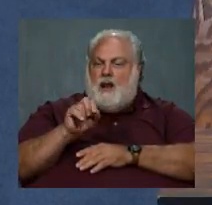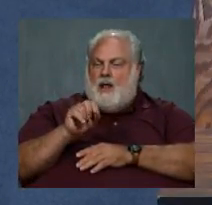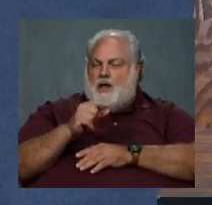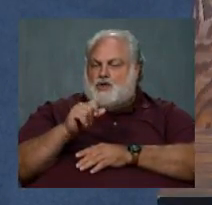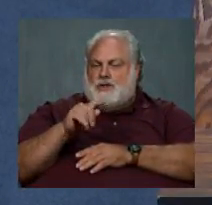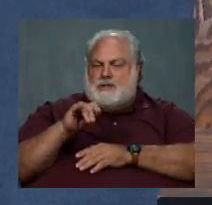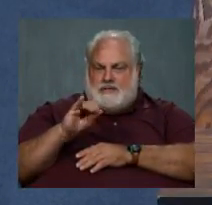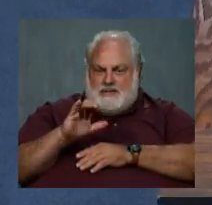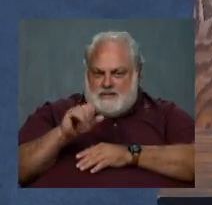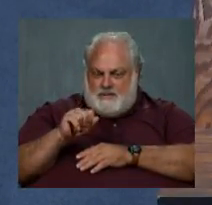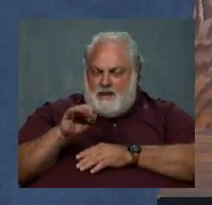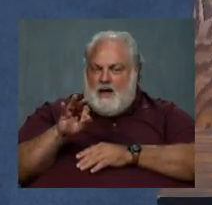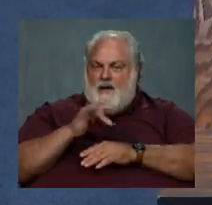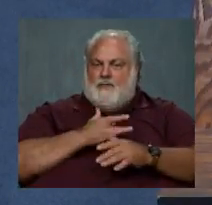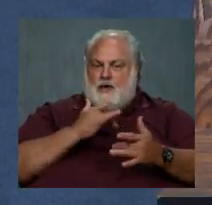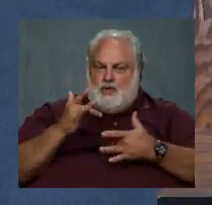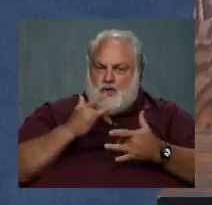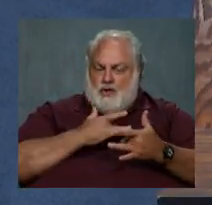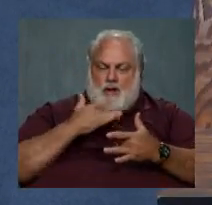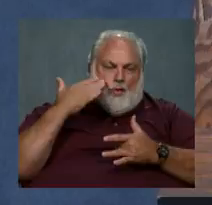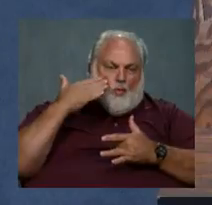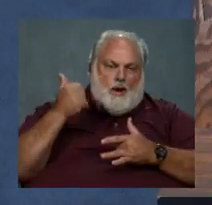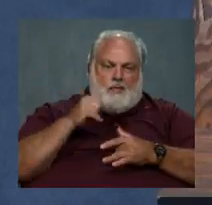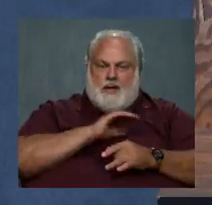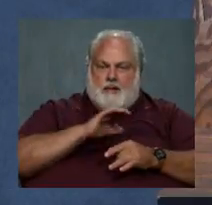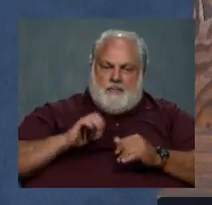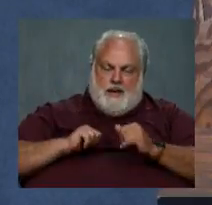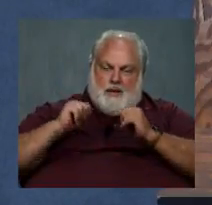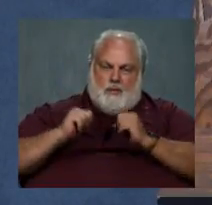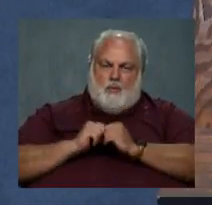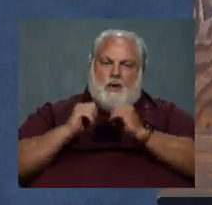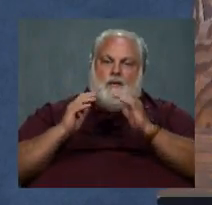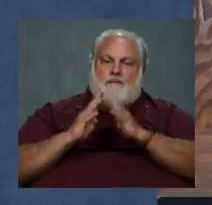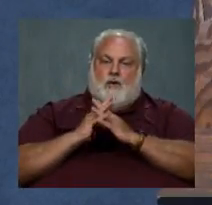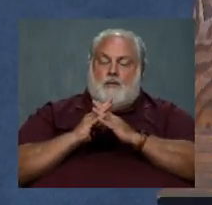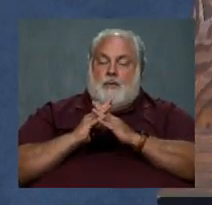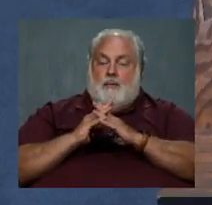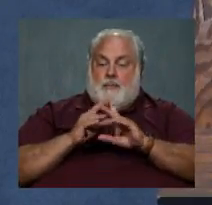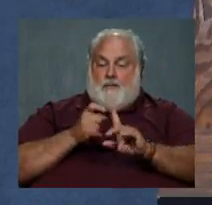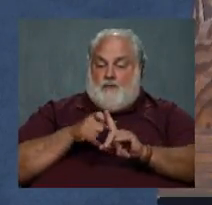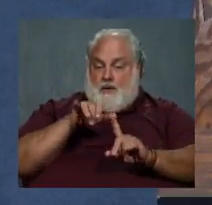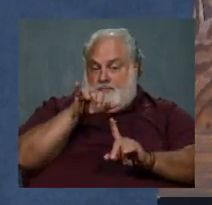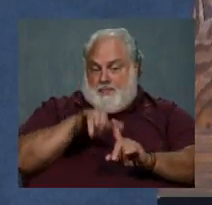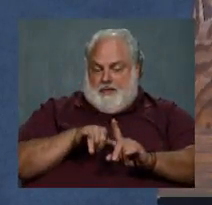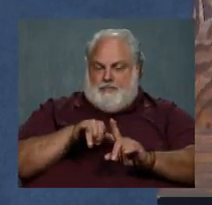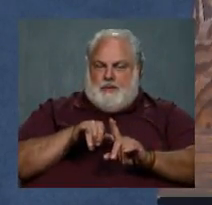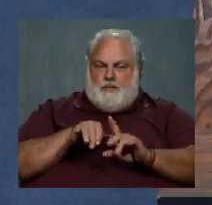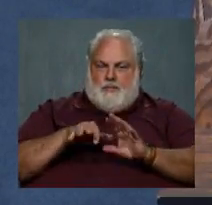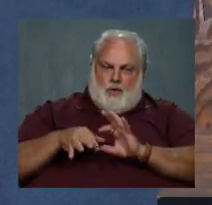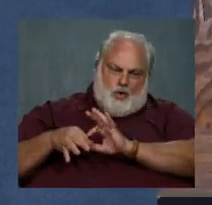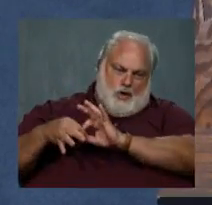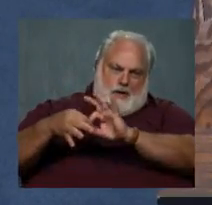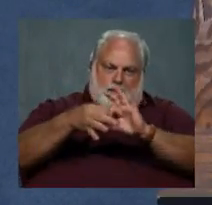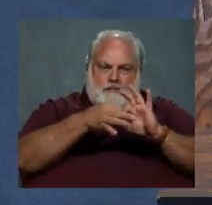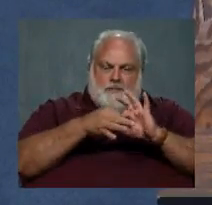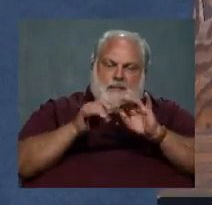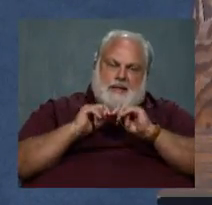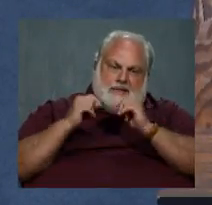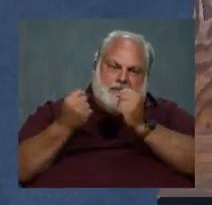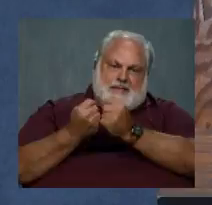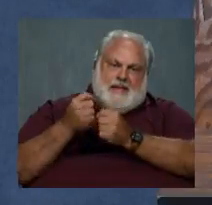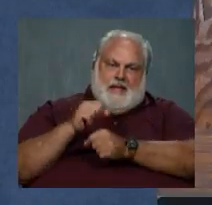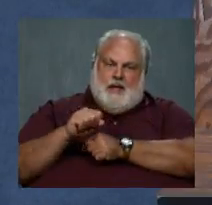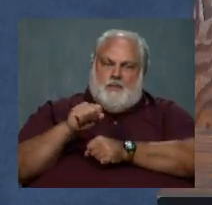gist of the concern and why this committee was formed, as I understand it. But through that, there's been some unification and some teamwork and